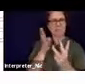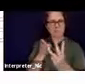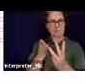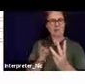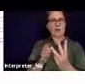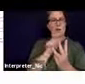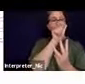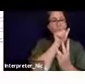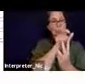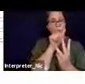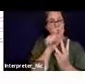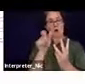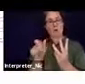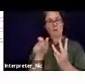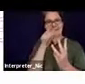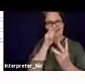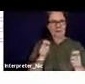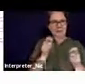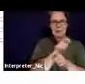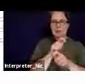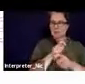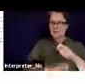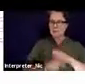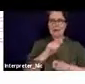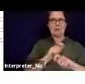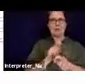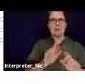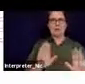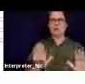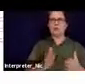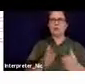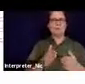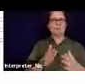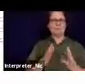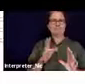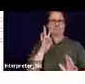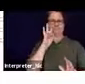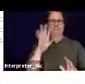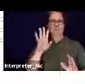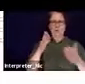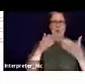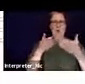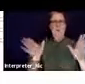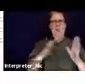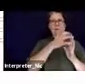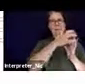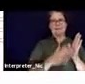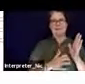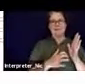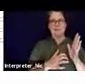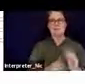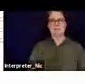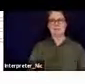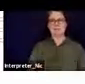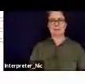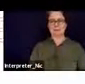words into a short, sharp, a short, succinct, openness statement. And then